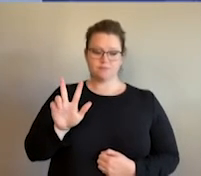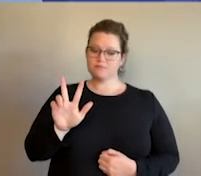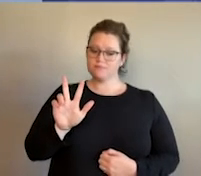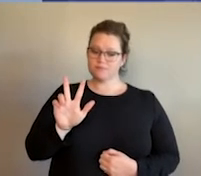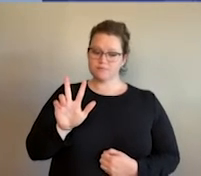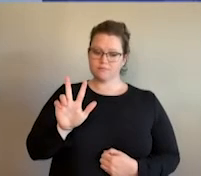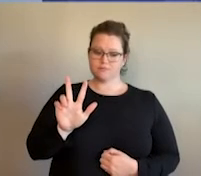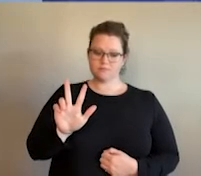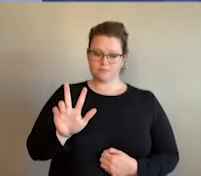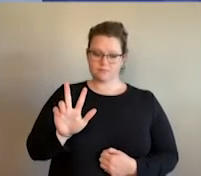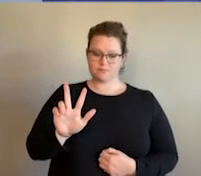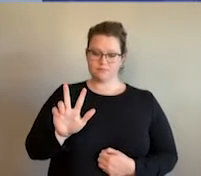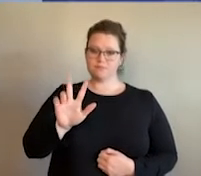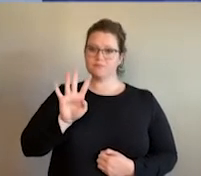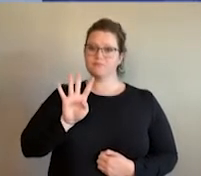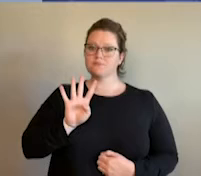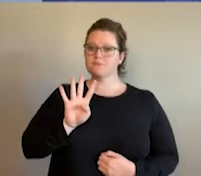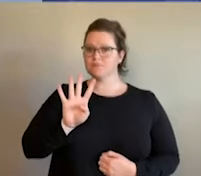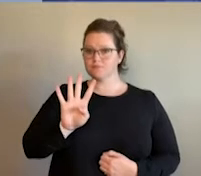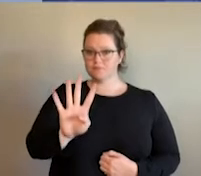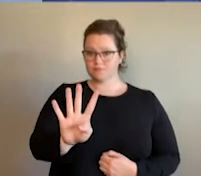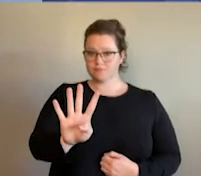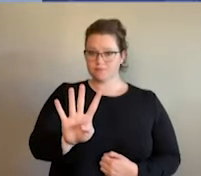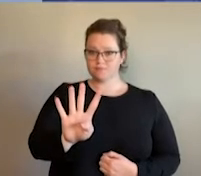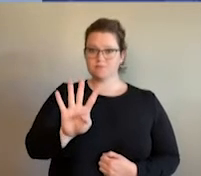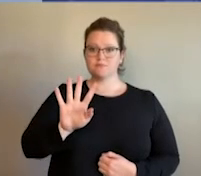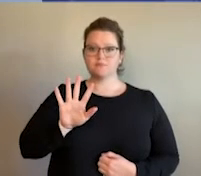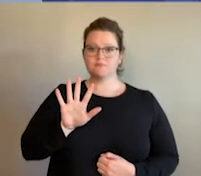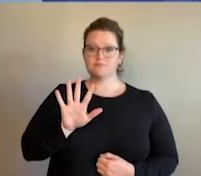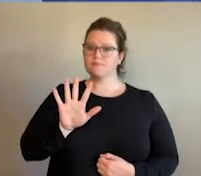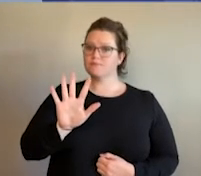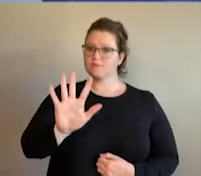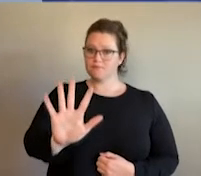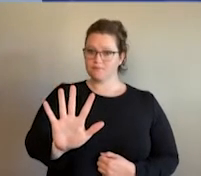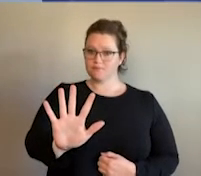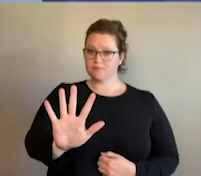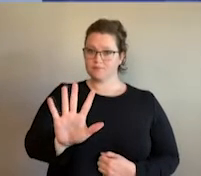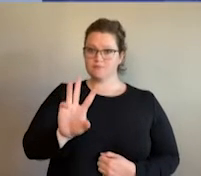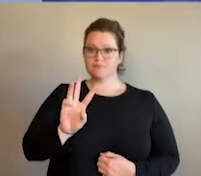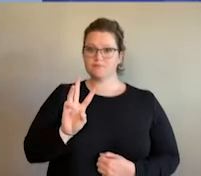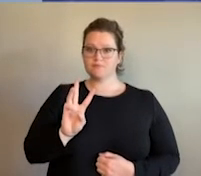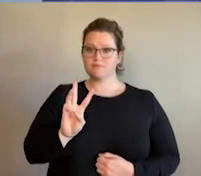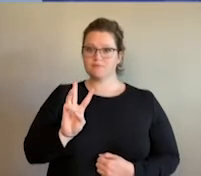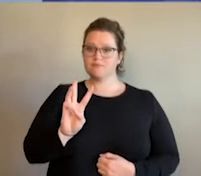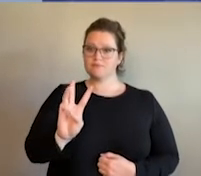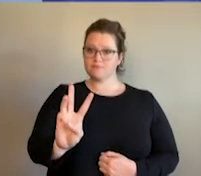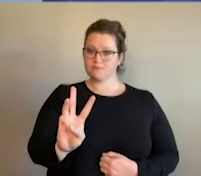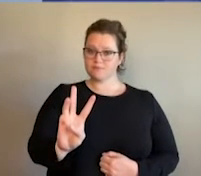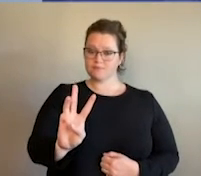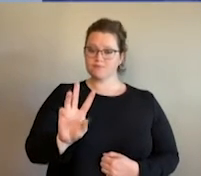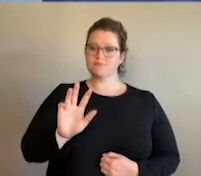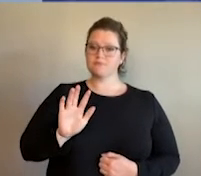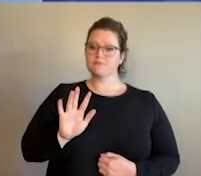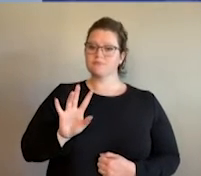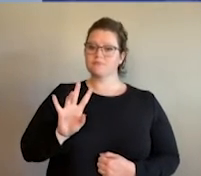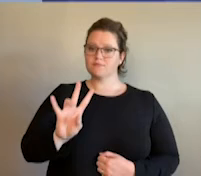2, 3, 4, 5,